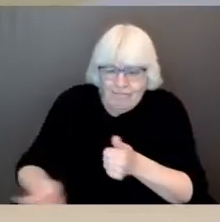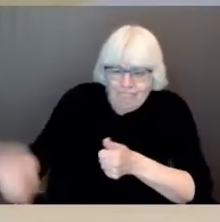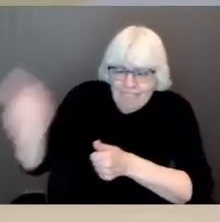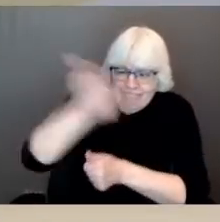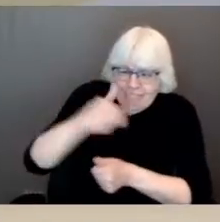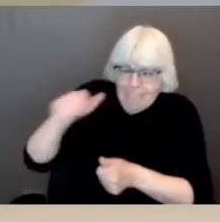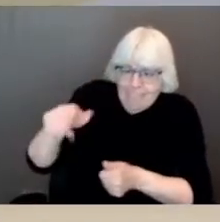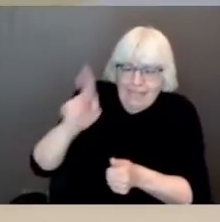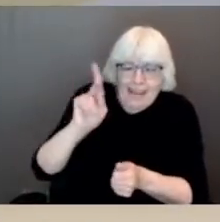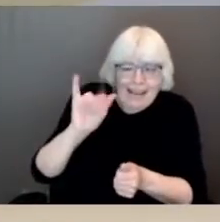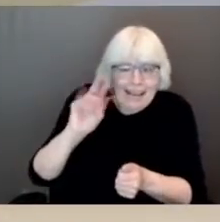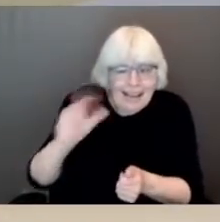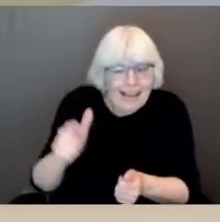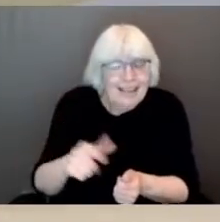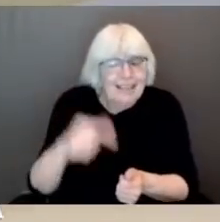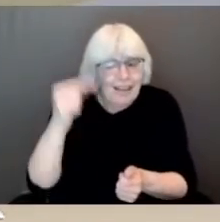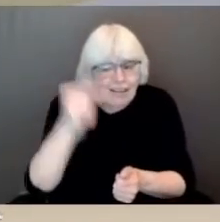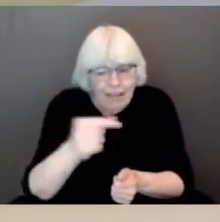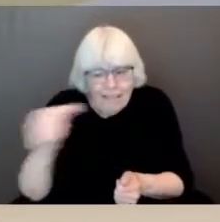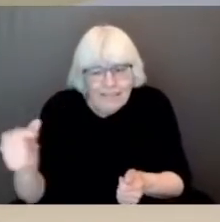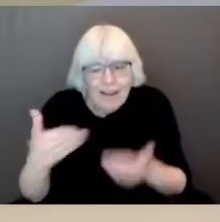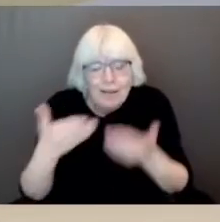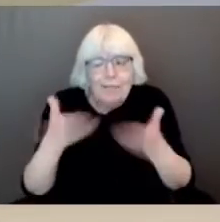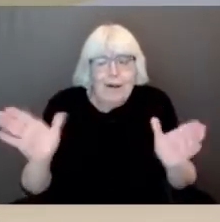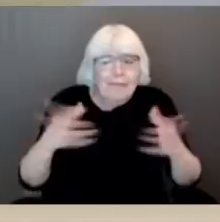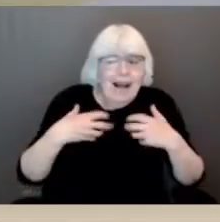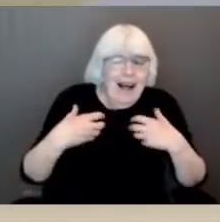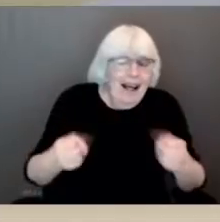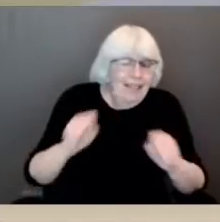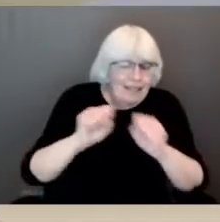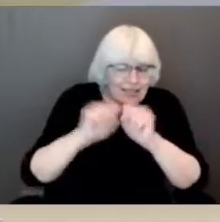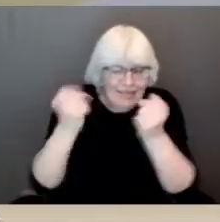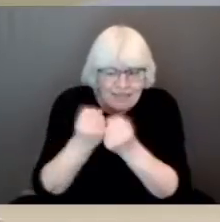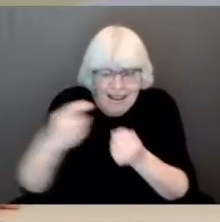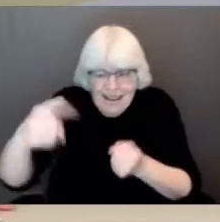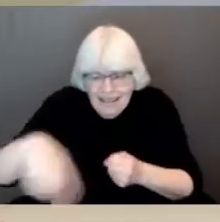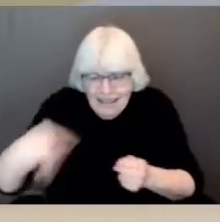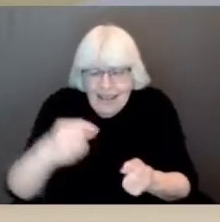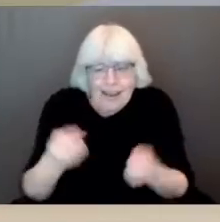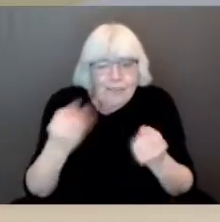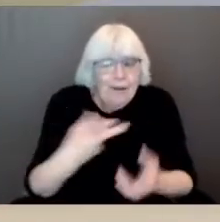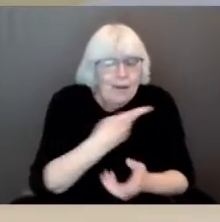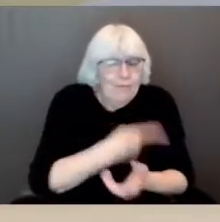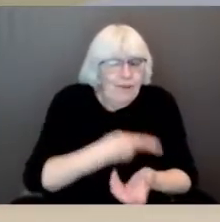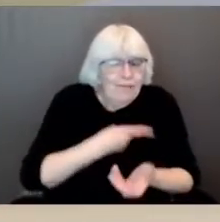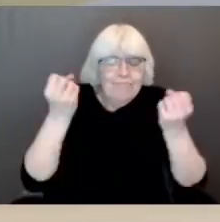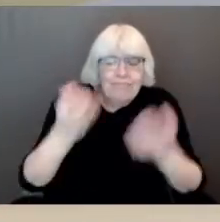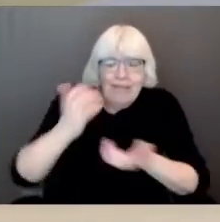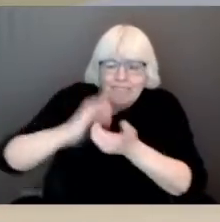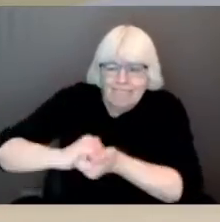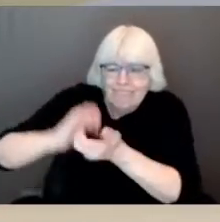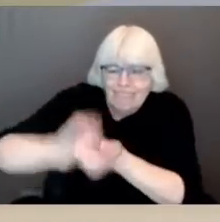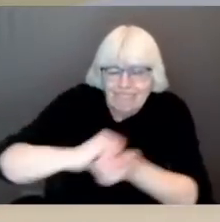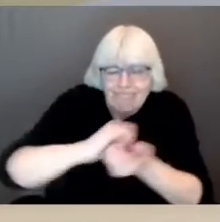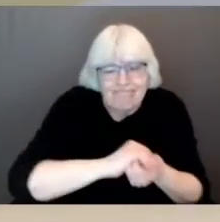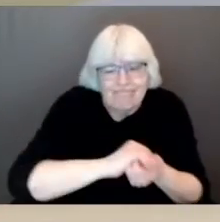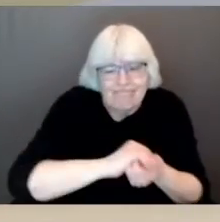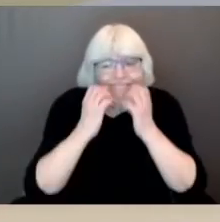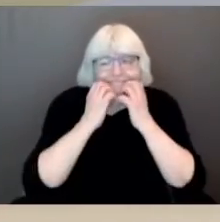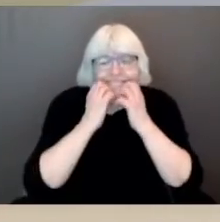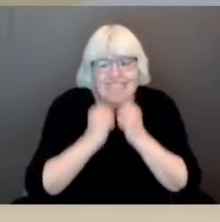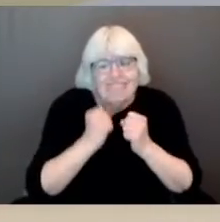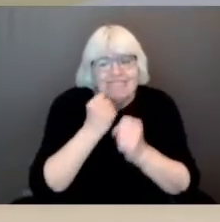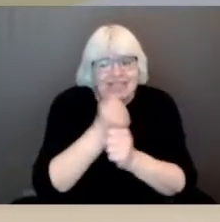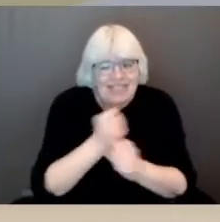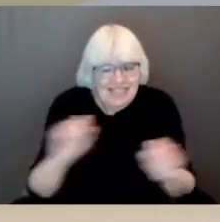PEI and the public health team across the province, and our many partners who are doing their part to keep Islanders safe during this global pandemic. And of